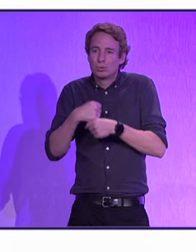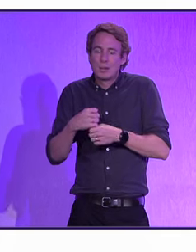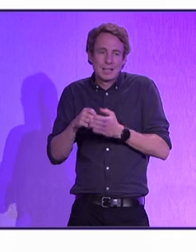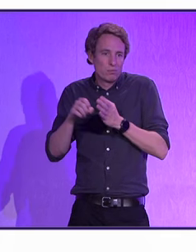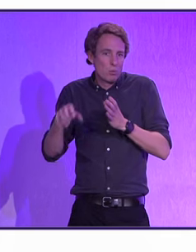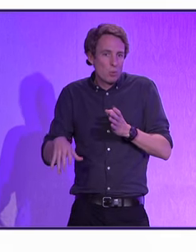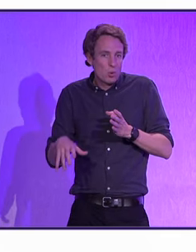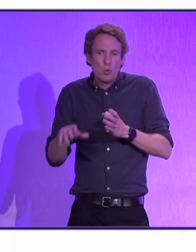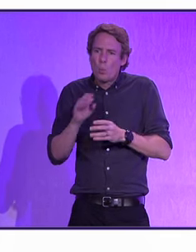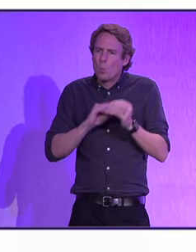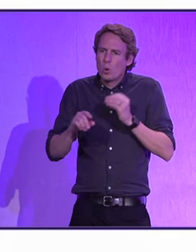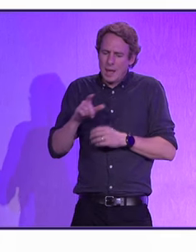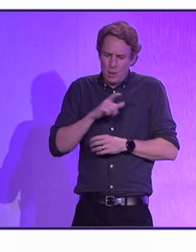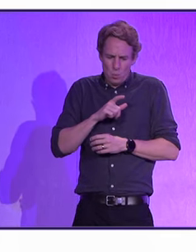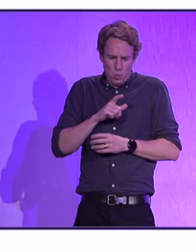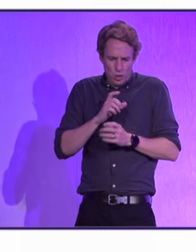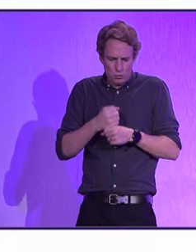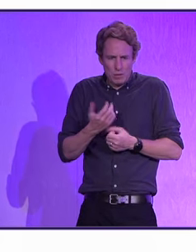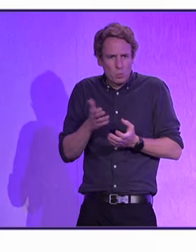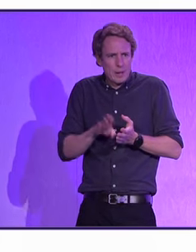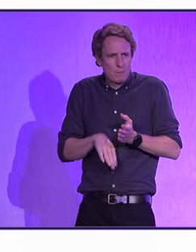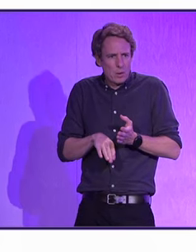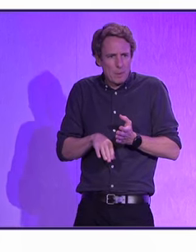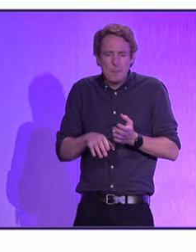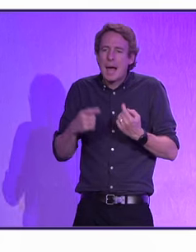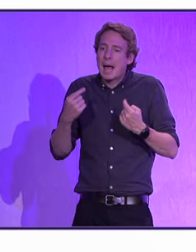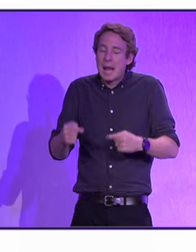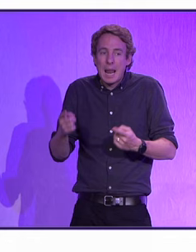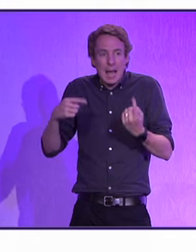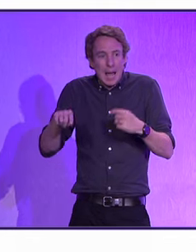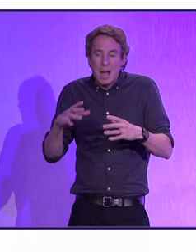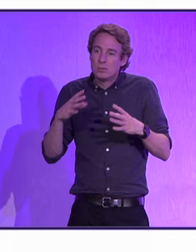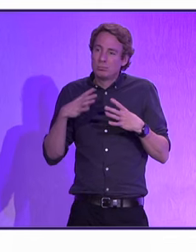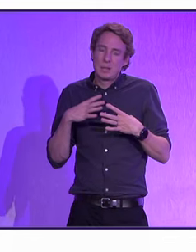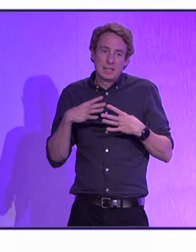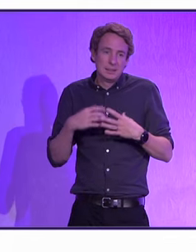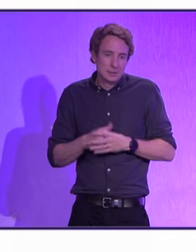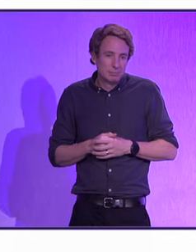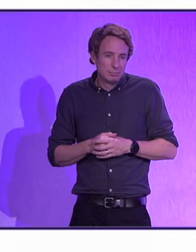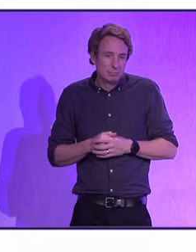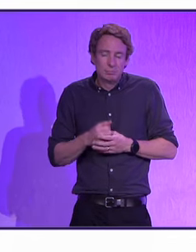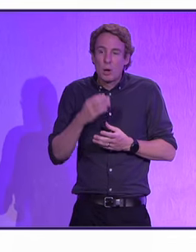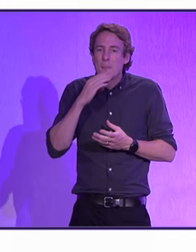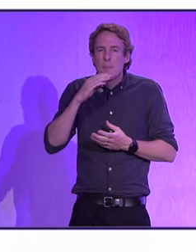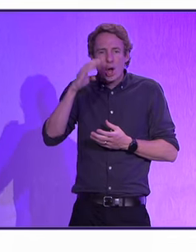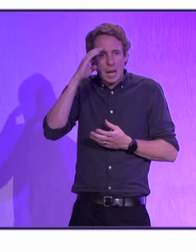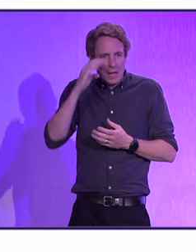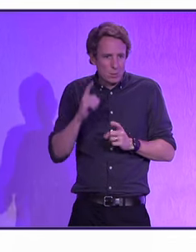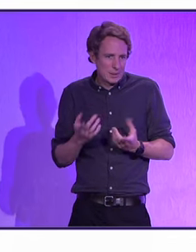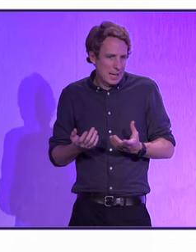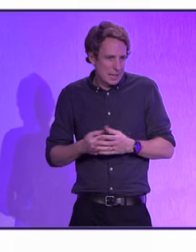out what's causing it, and allow people to take a break. So burnout is